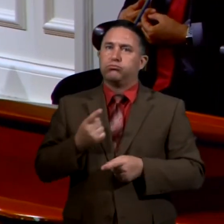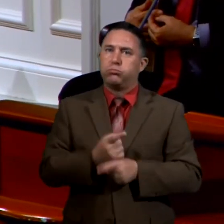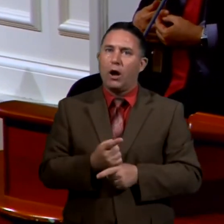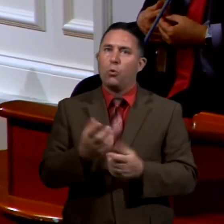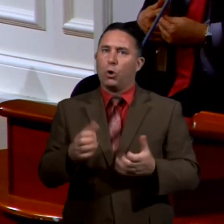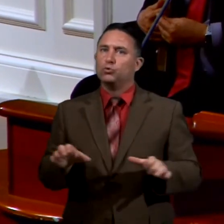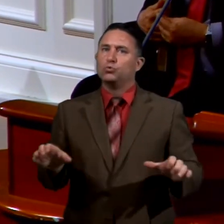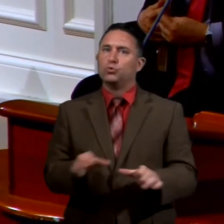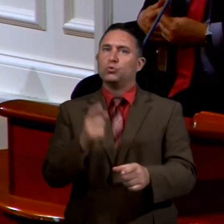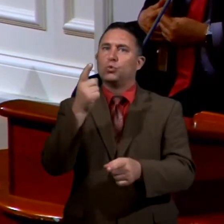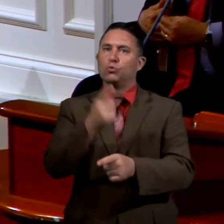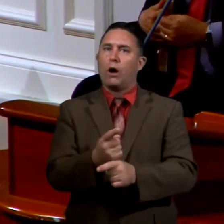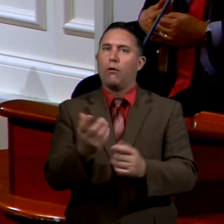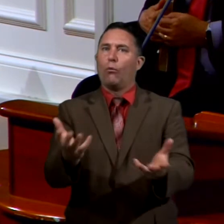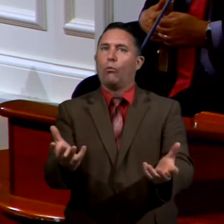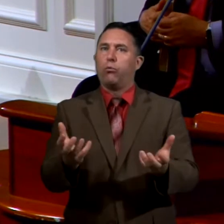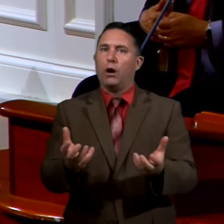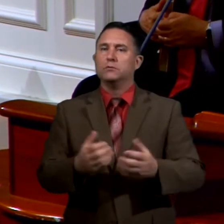do right.